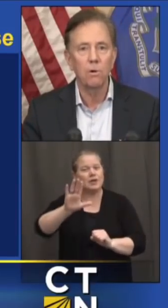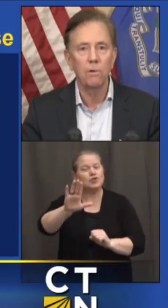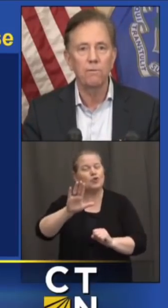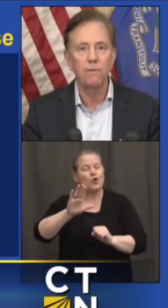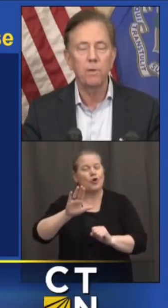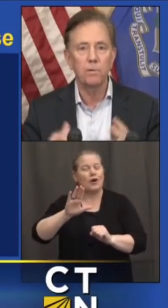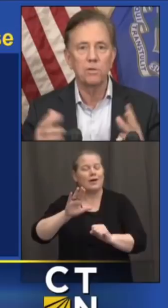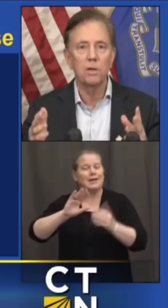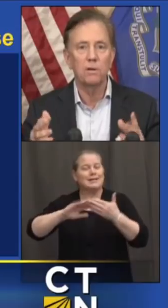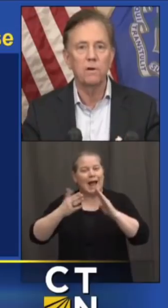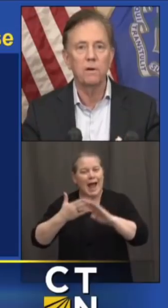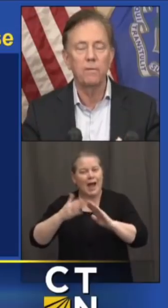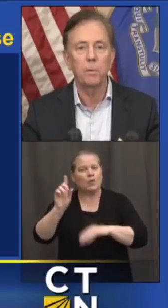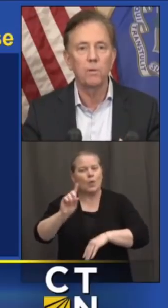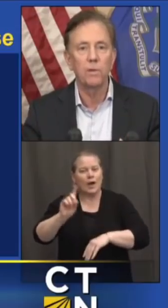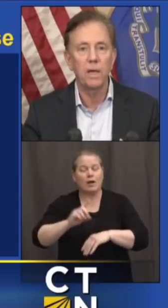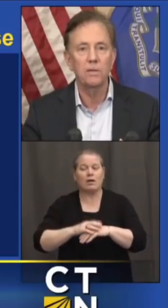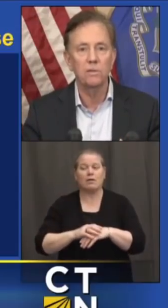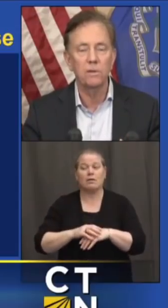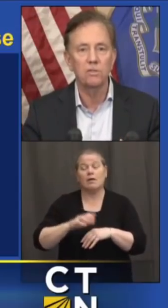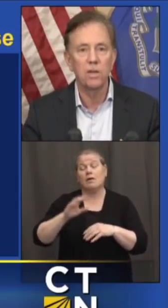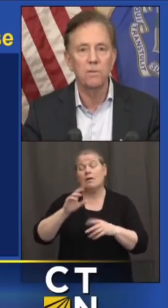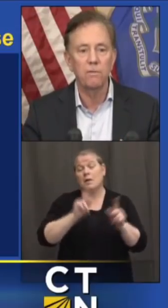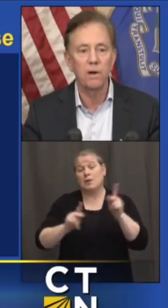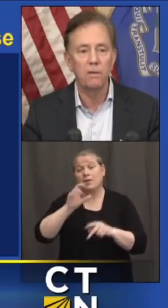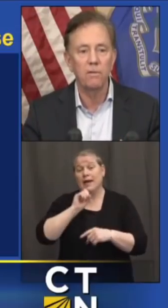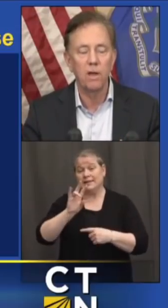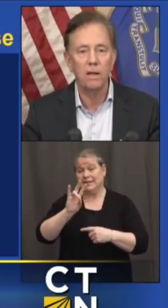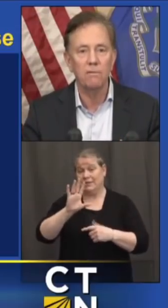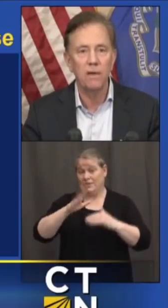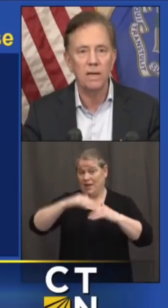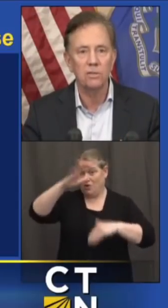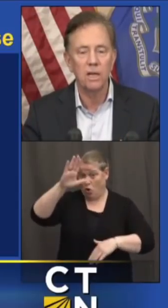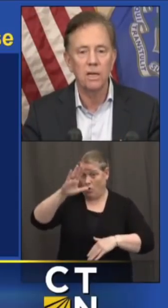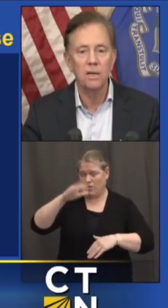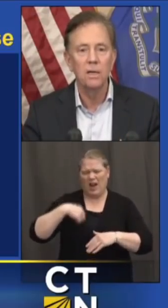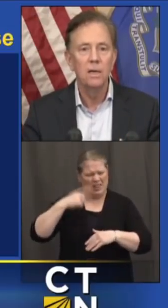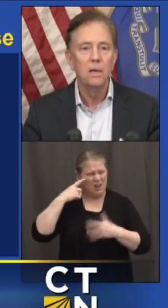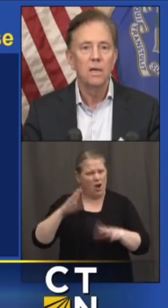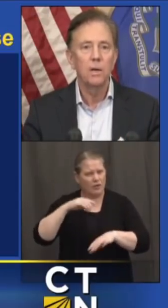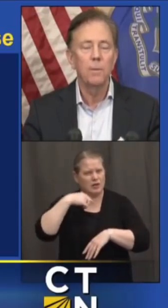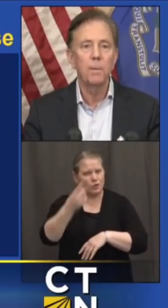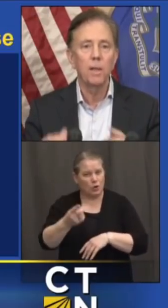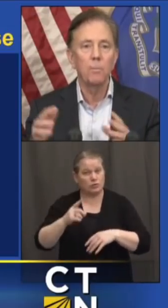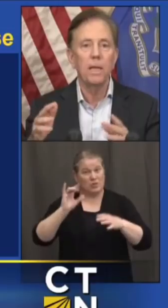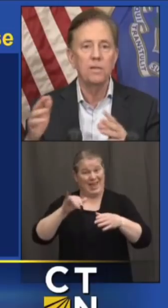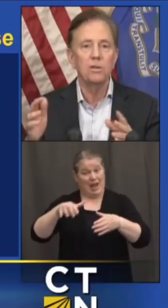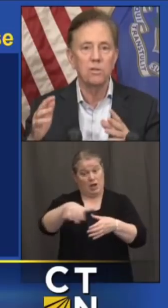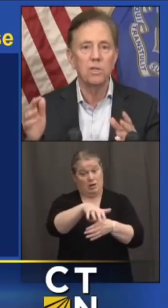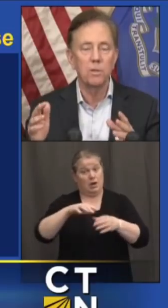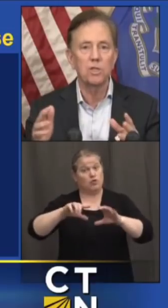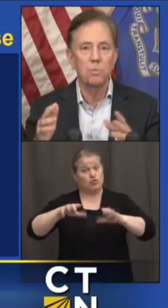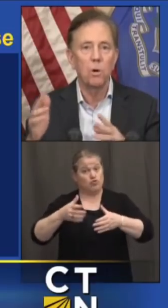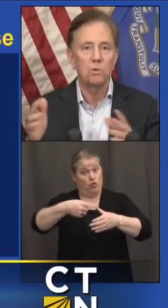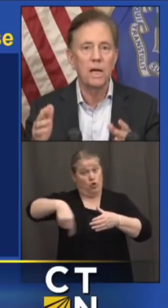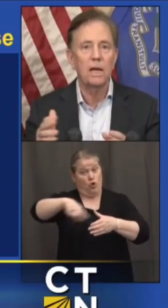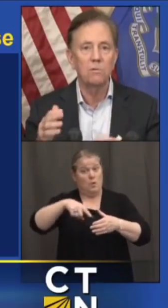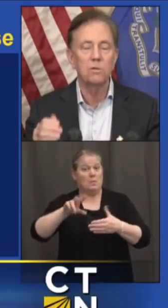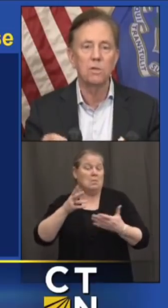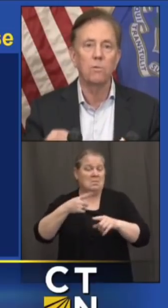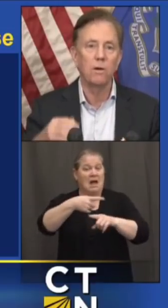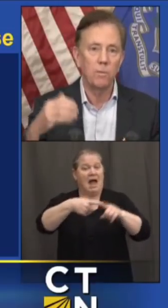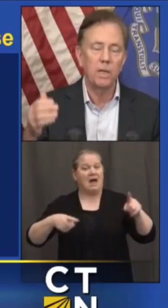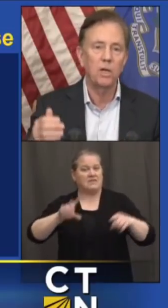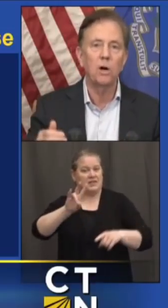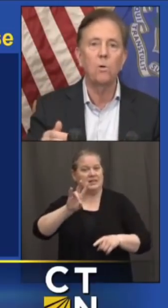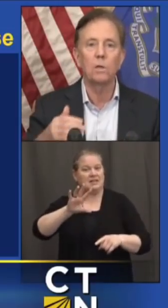that we're over 50% of people over the age of 75 have gotten vaccinated. You know, maybe a little bit easier in some of the small